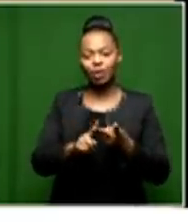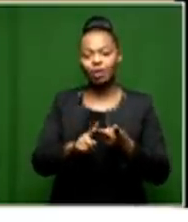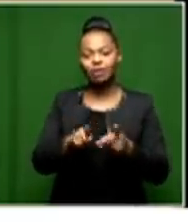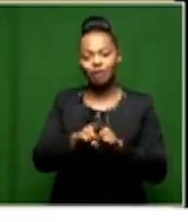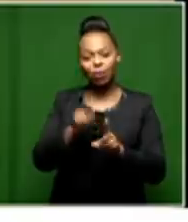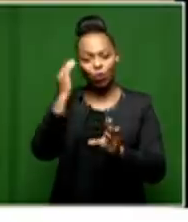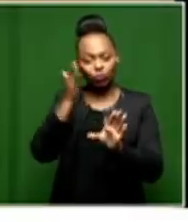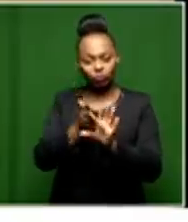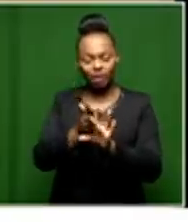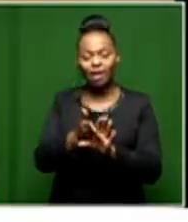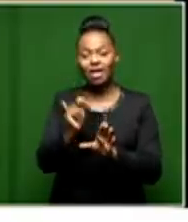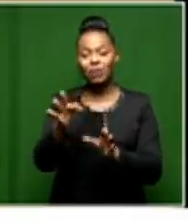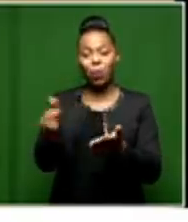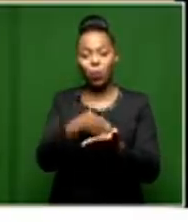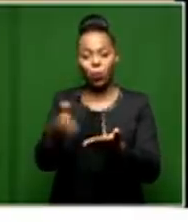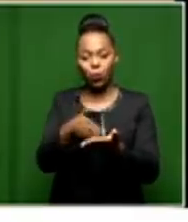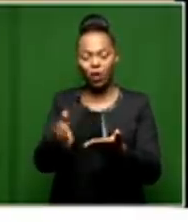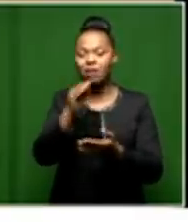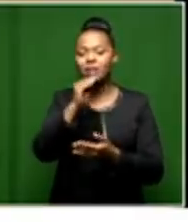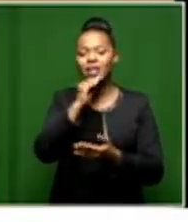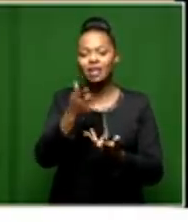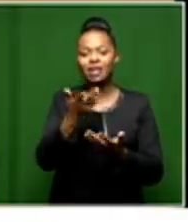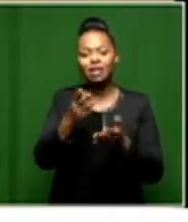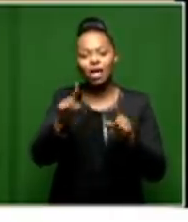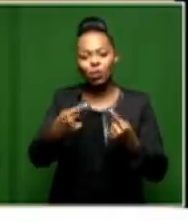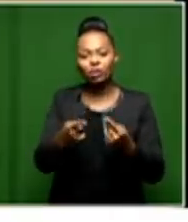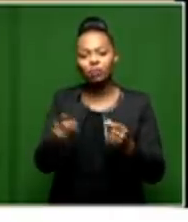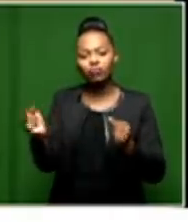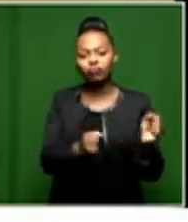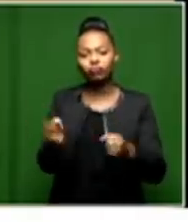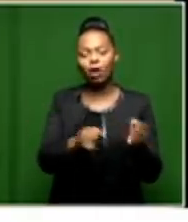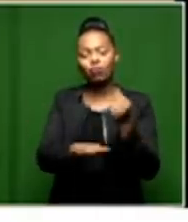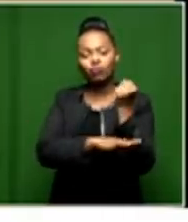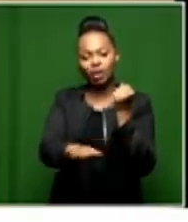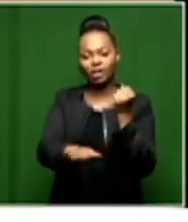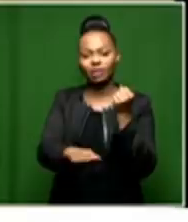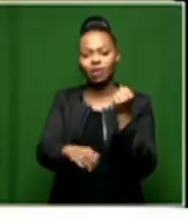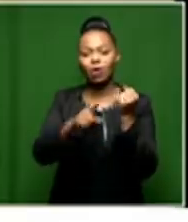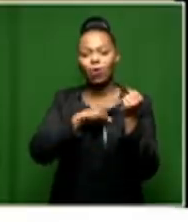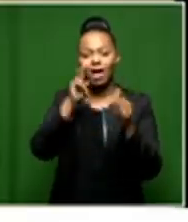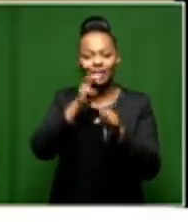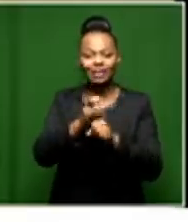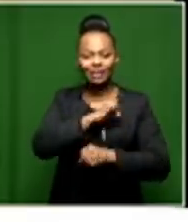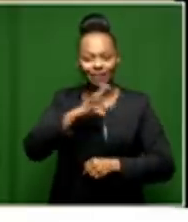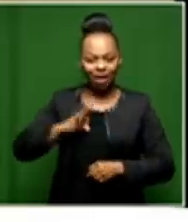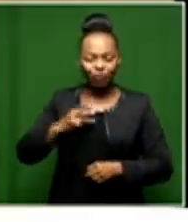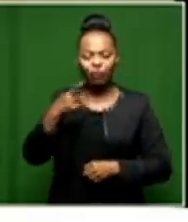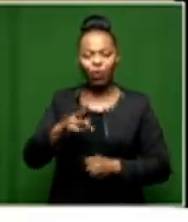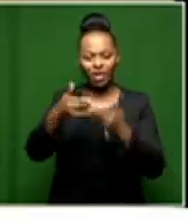who's involved in this, you can't occupy the beds because they need staff to have them, the patients cared